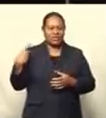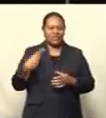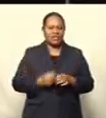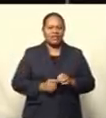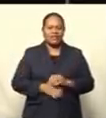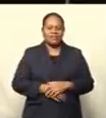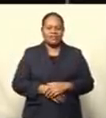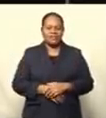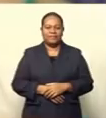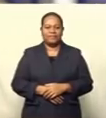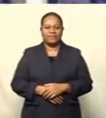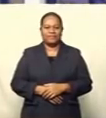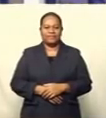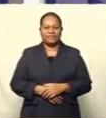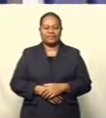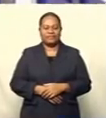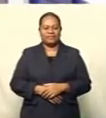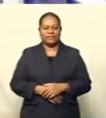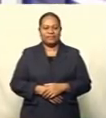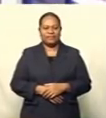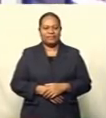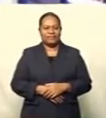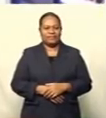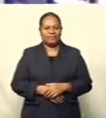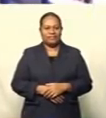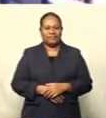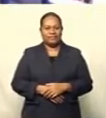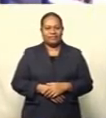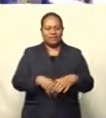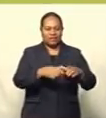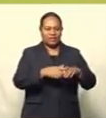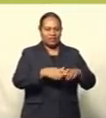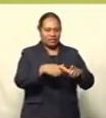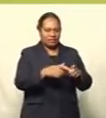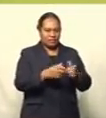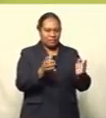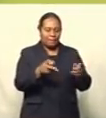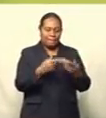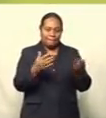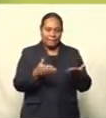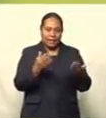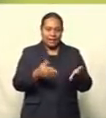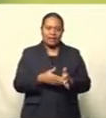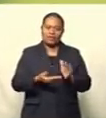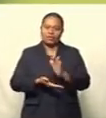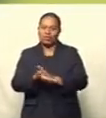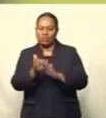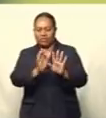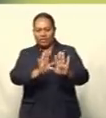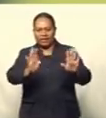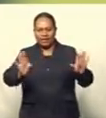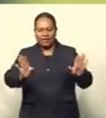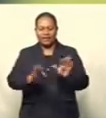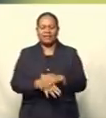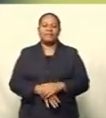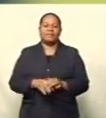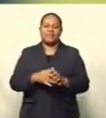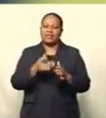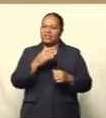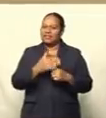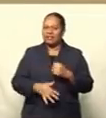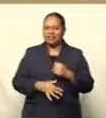Matairakula reports. From the court to the front line, support from the netball fraternity does not